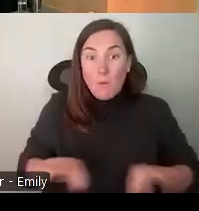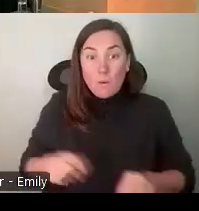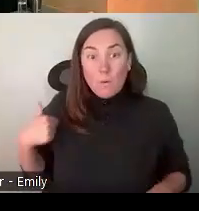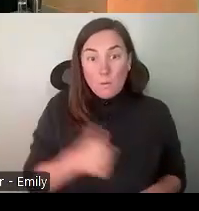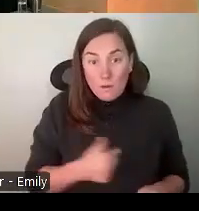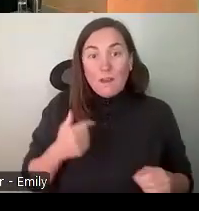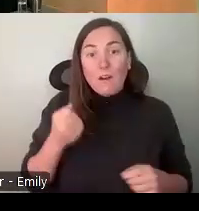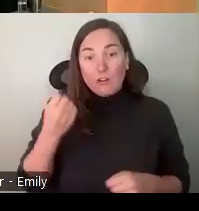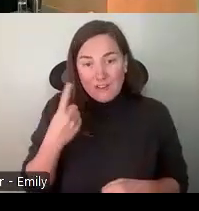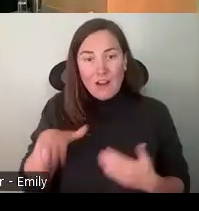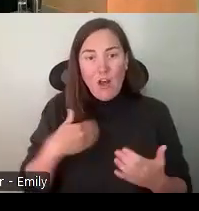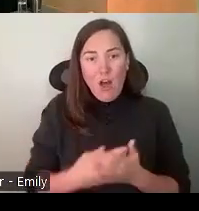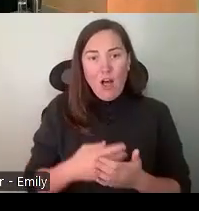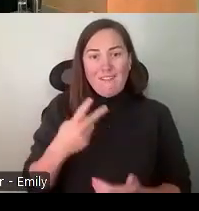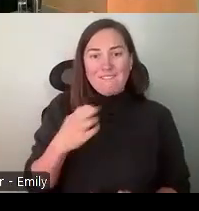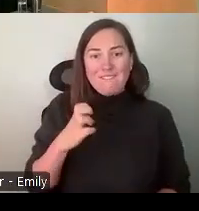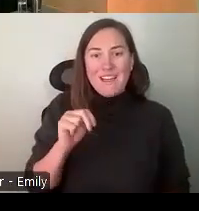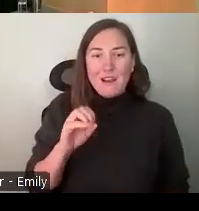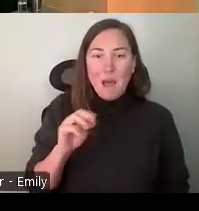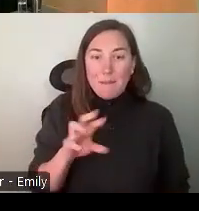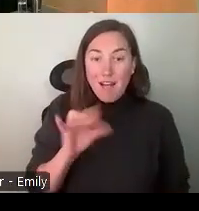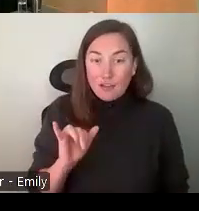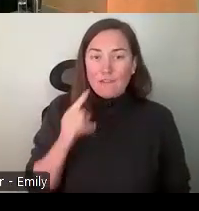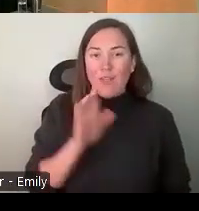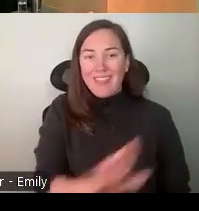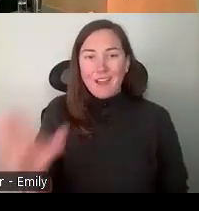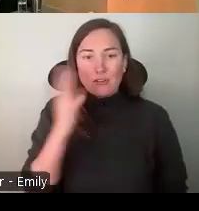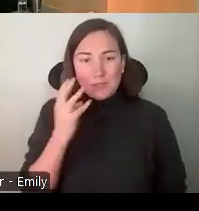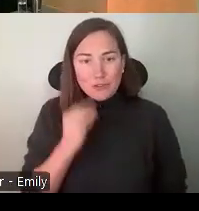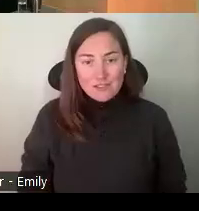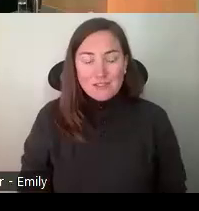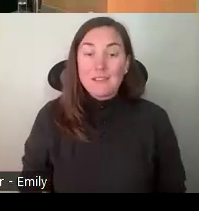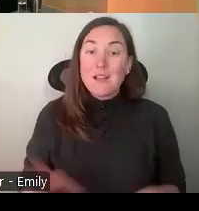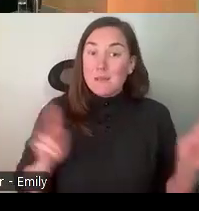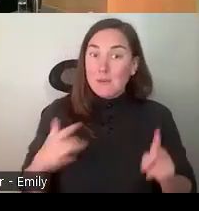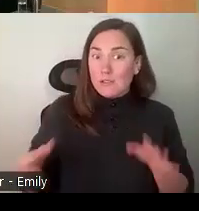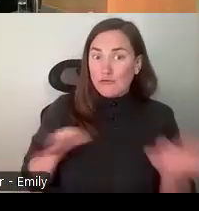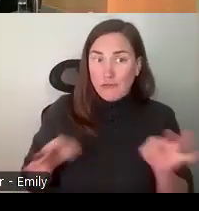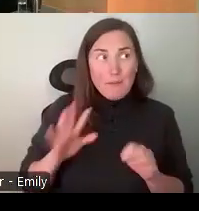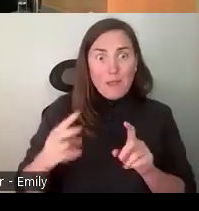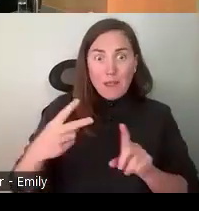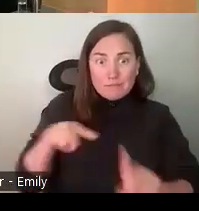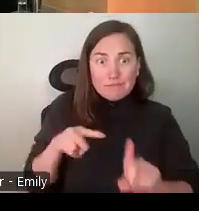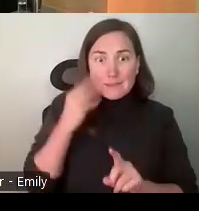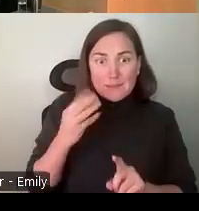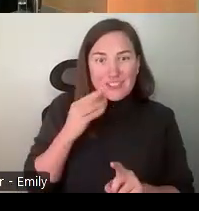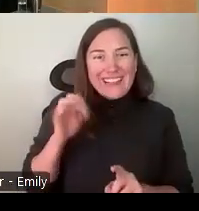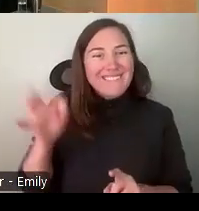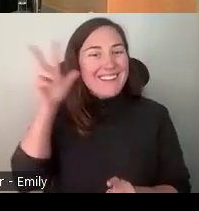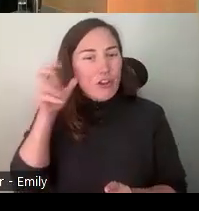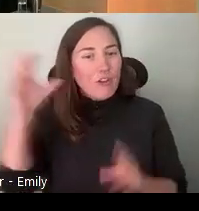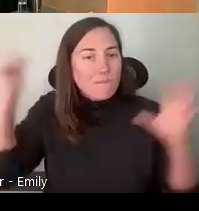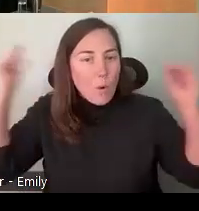understanding the phenomenology of these experiences. Individuals often describe perceptual experiences when they hear voices,